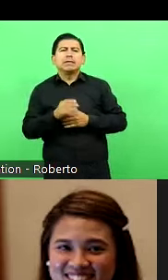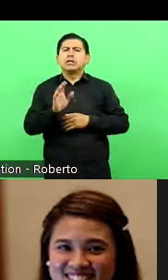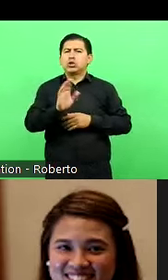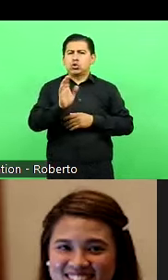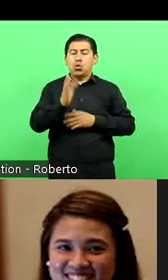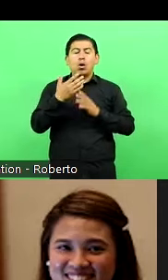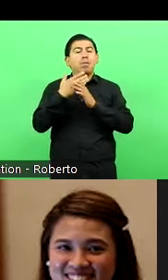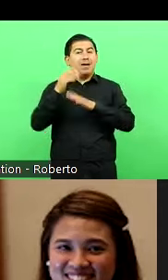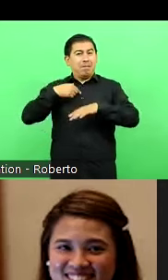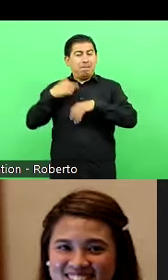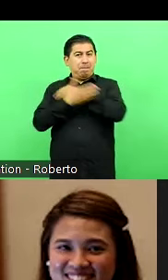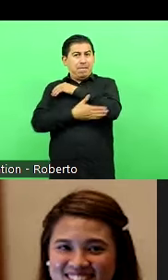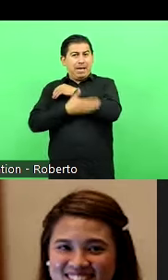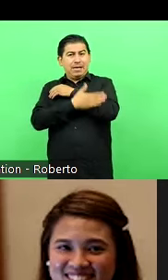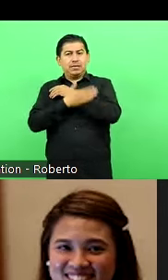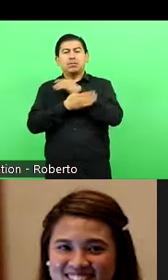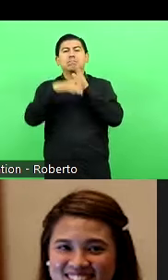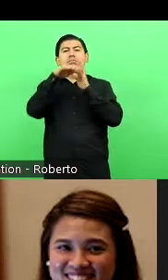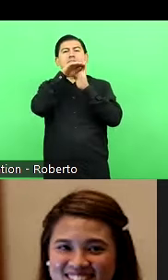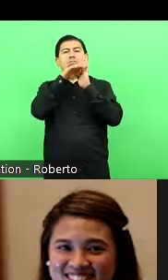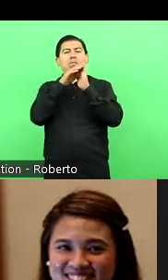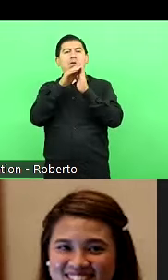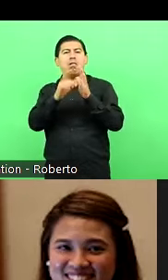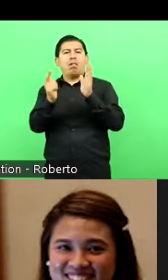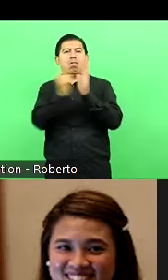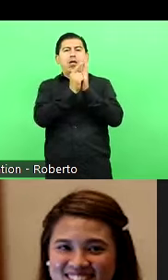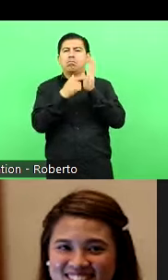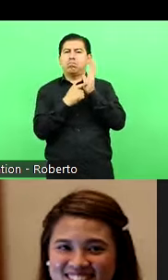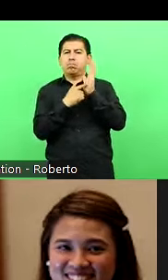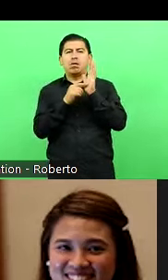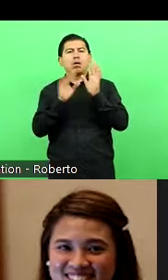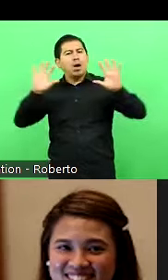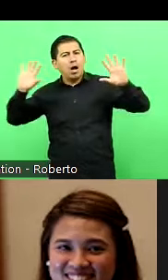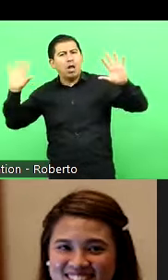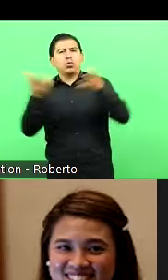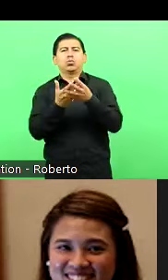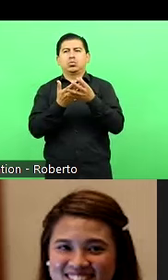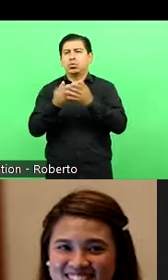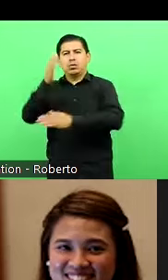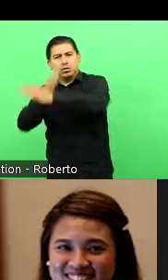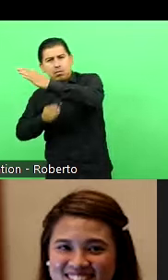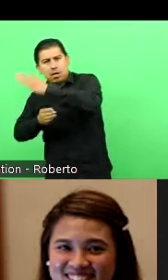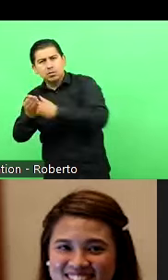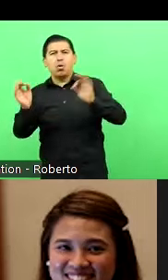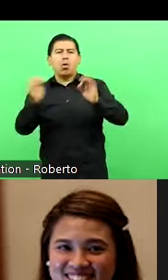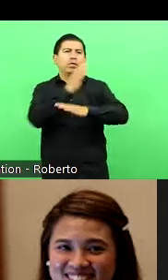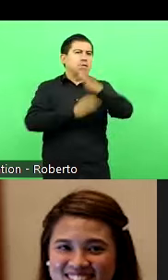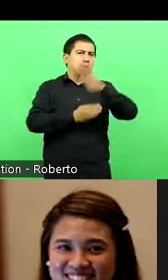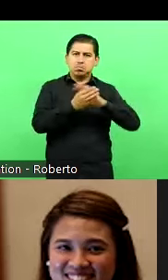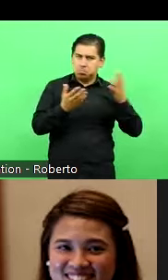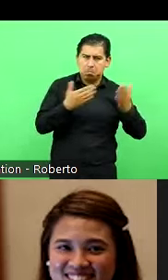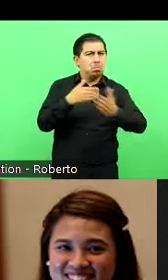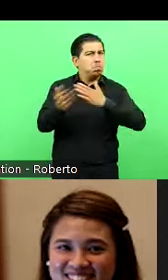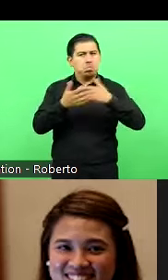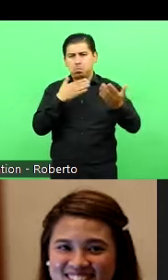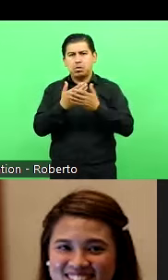left behind in all DRM activities. And in doing so, the city government